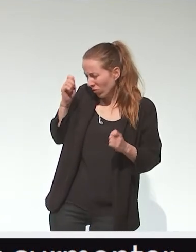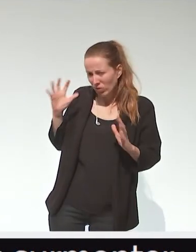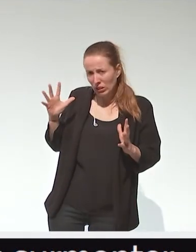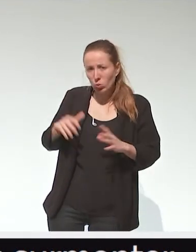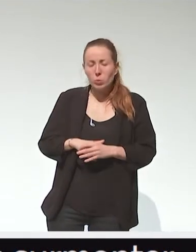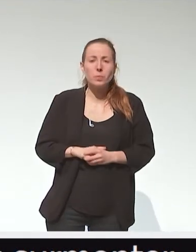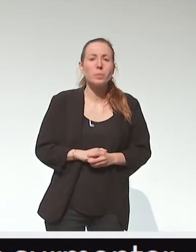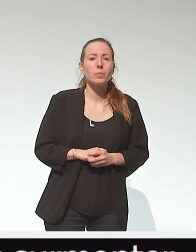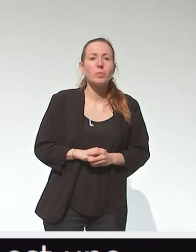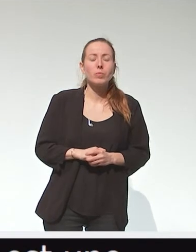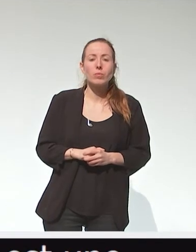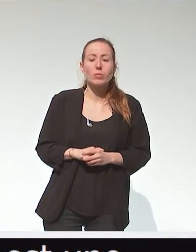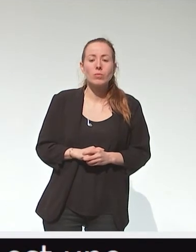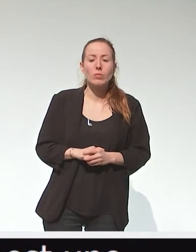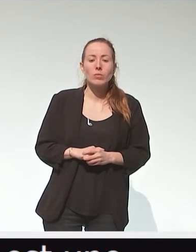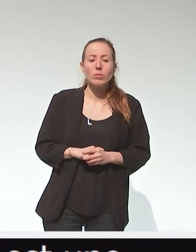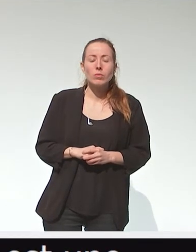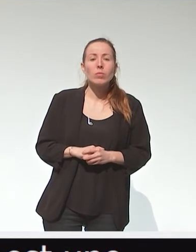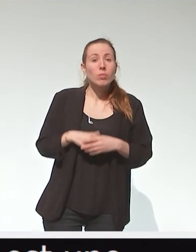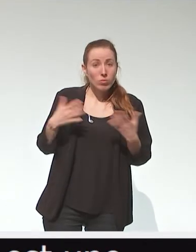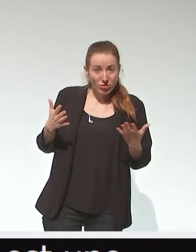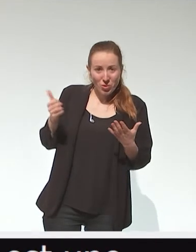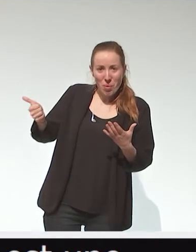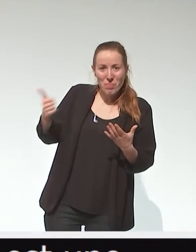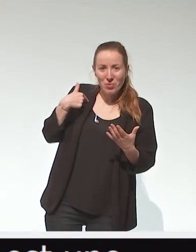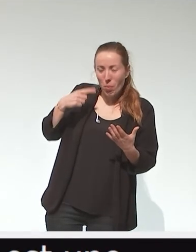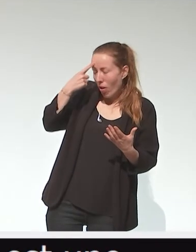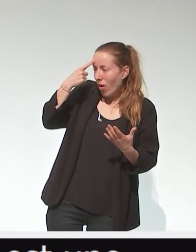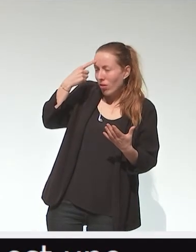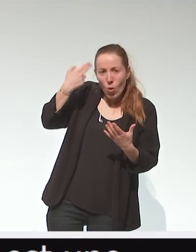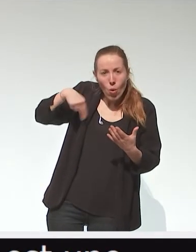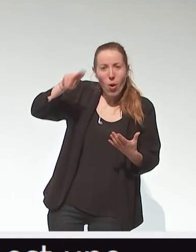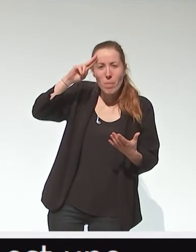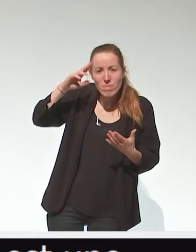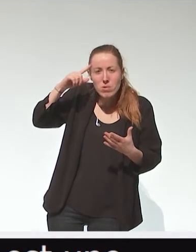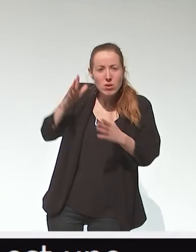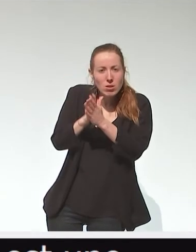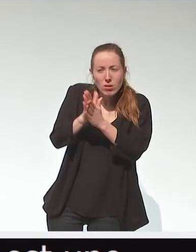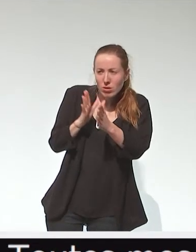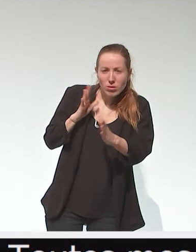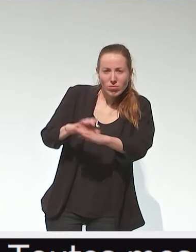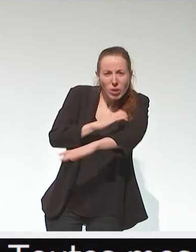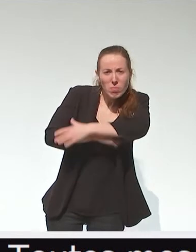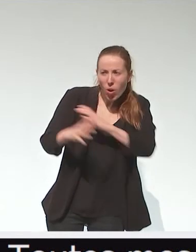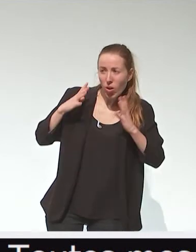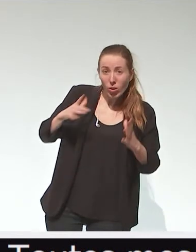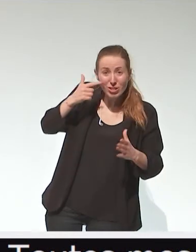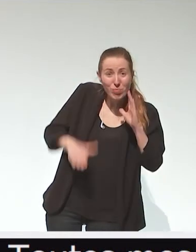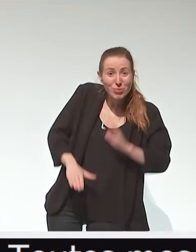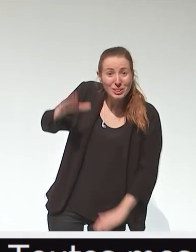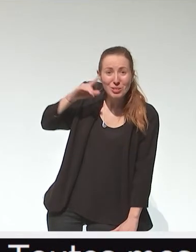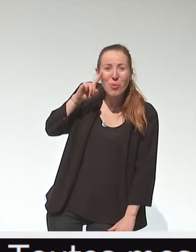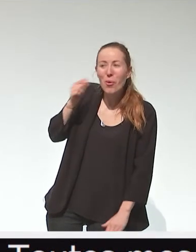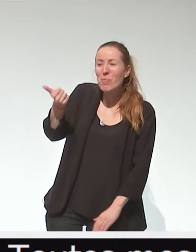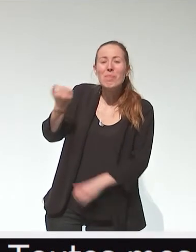done, young man. But I would also say how impressed by his European mindset that he had